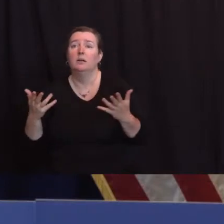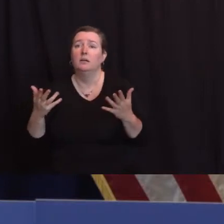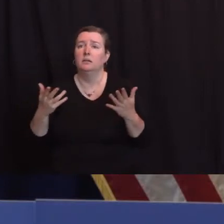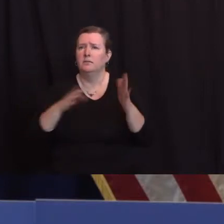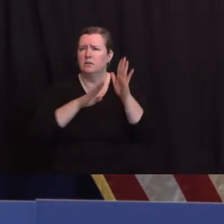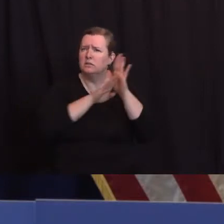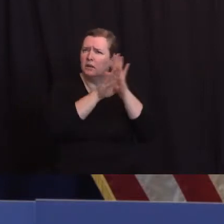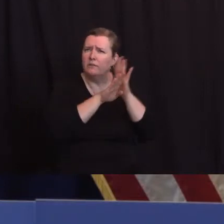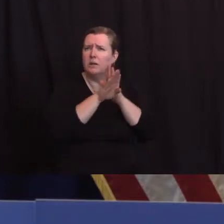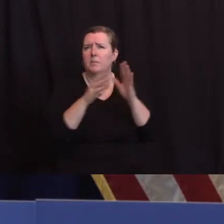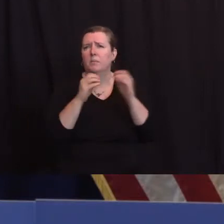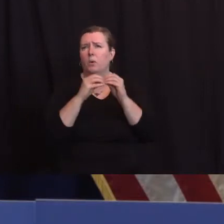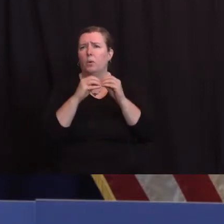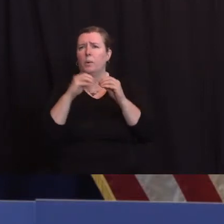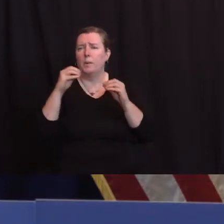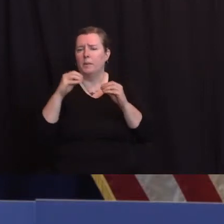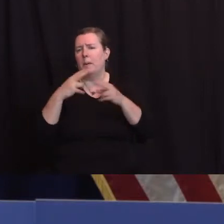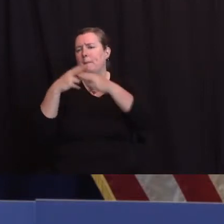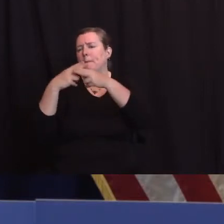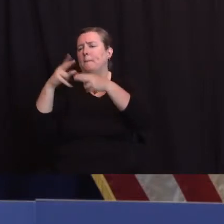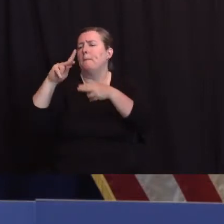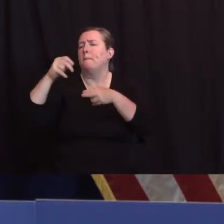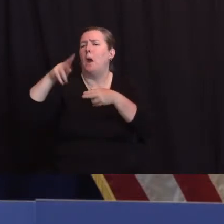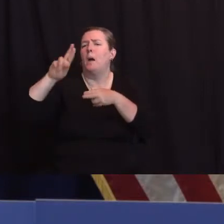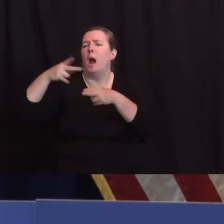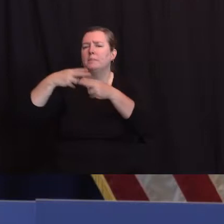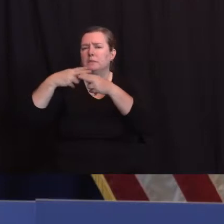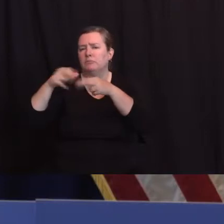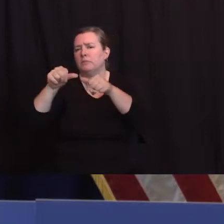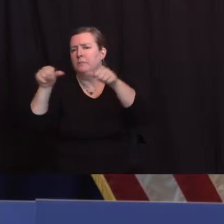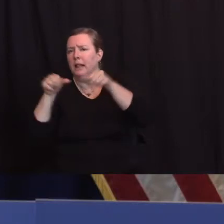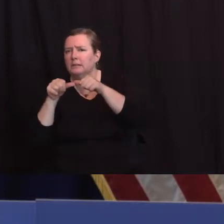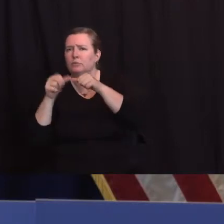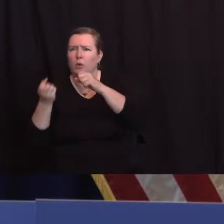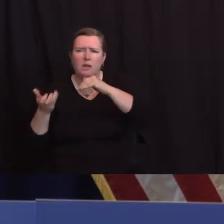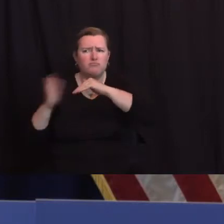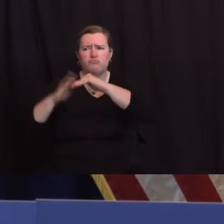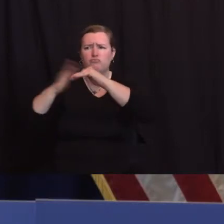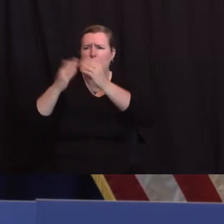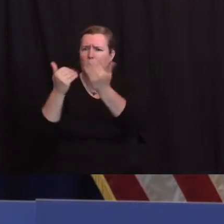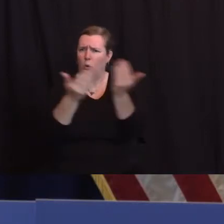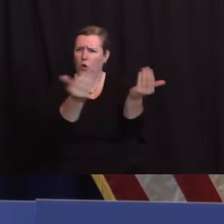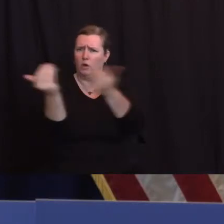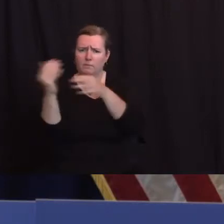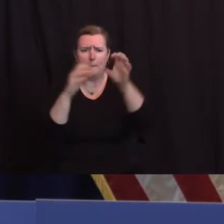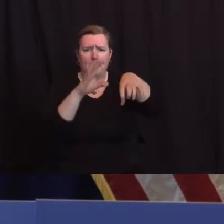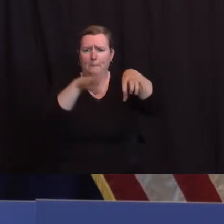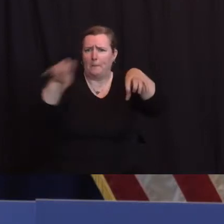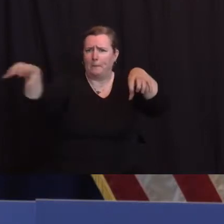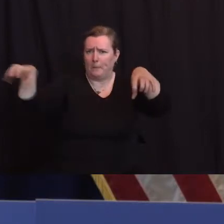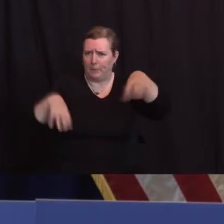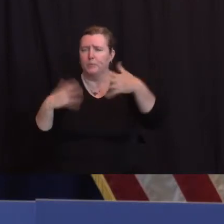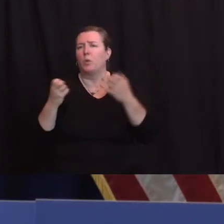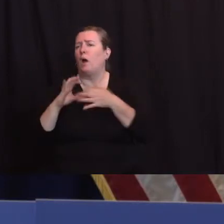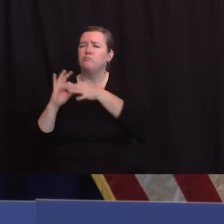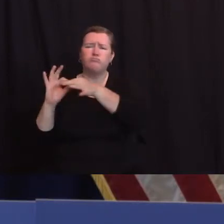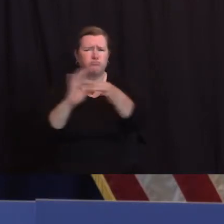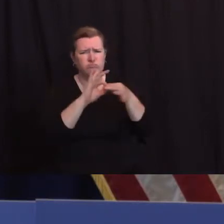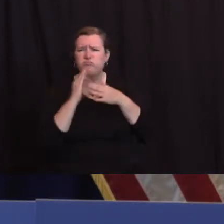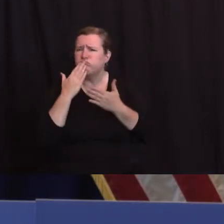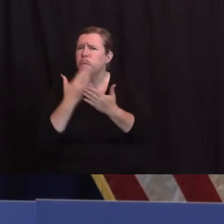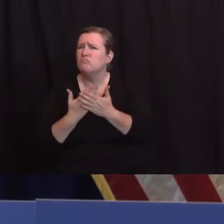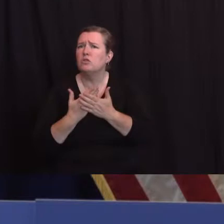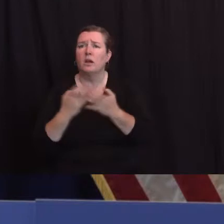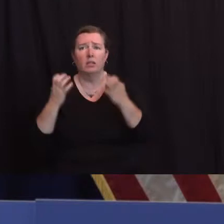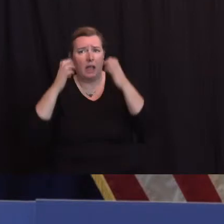pop-up sites so that we can increase the vaccination rates. We're getting great cooperation. There's a lot of education and